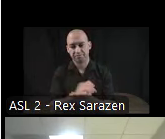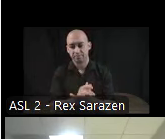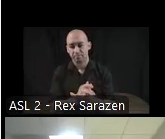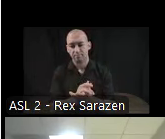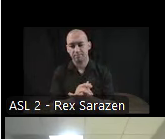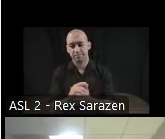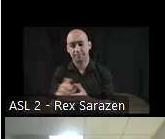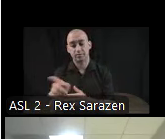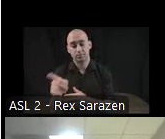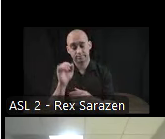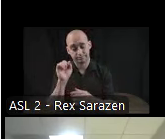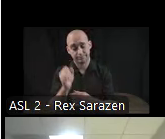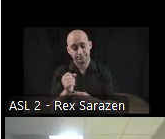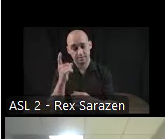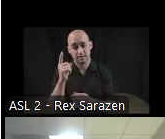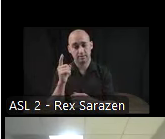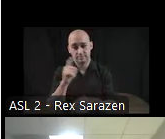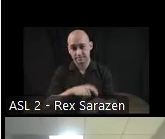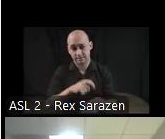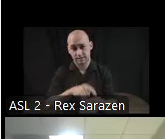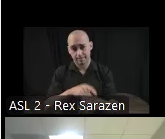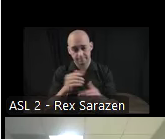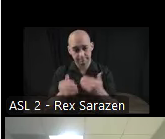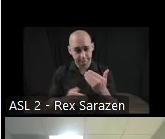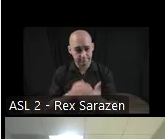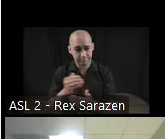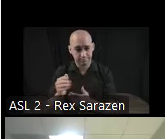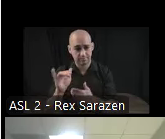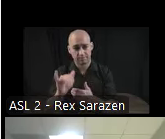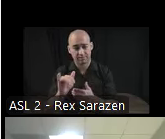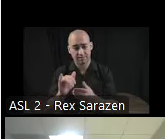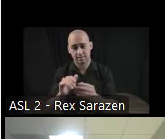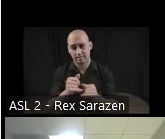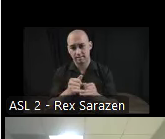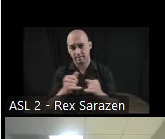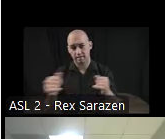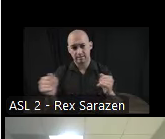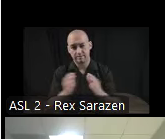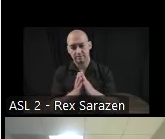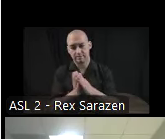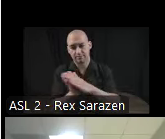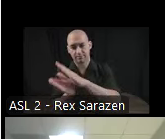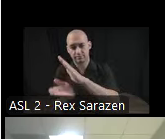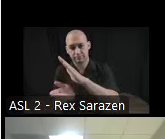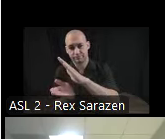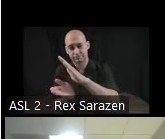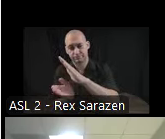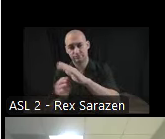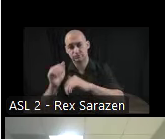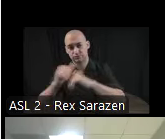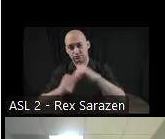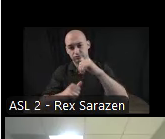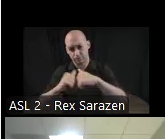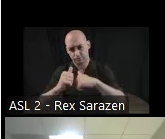as time went by, those lines diverged, meaning that the structured group showed